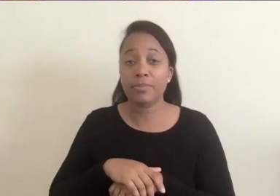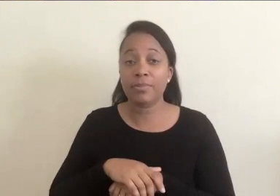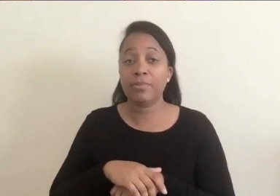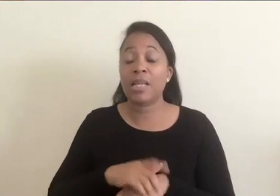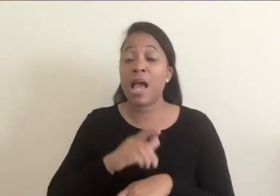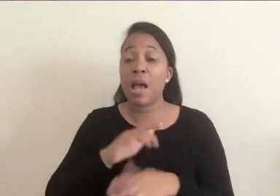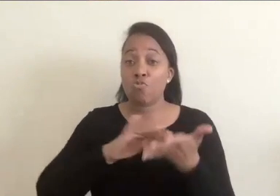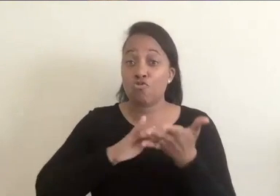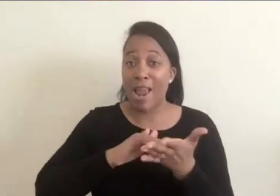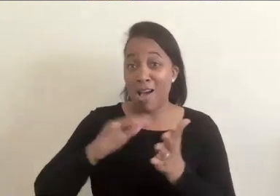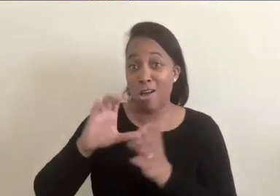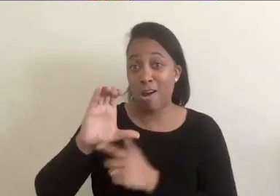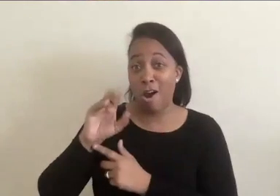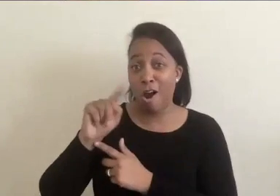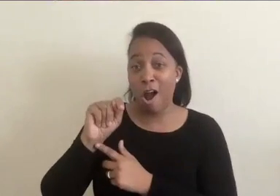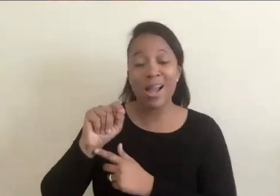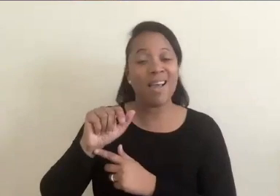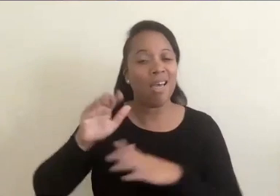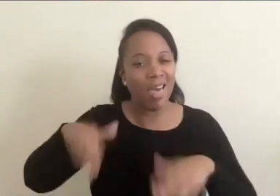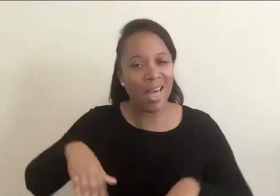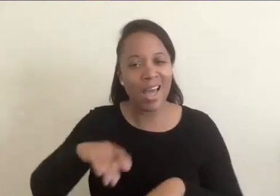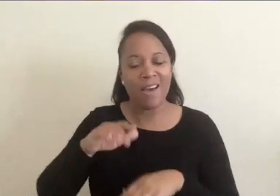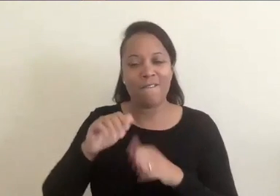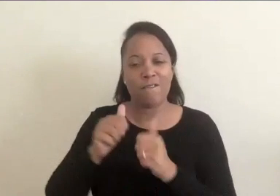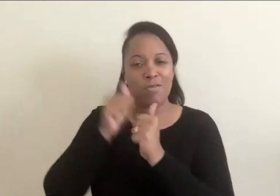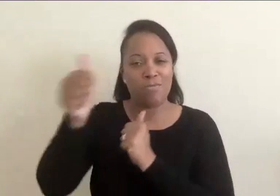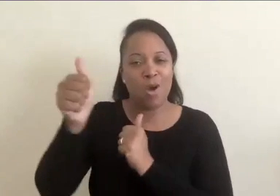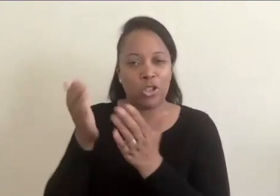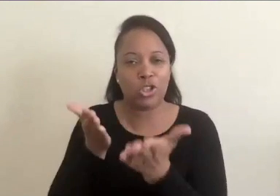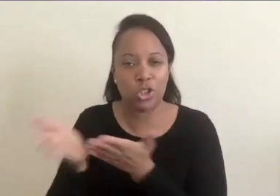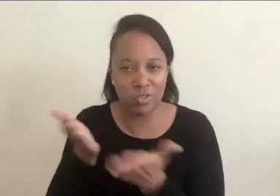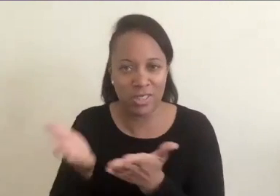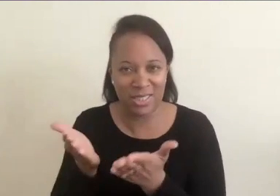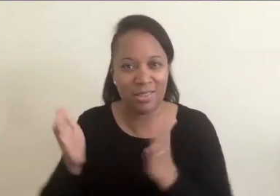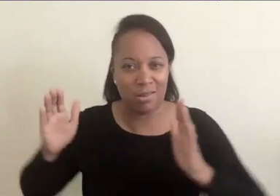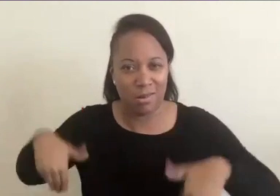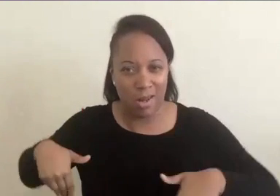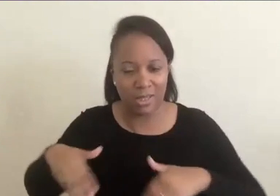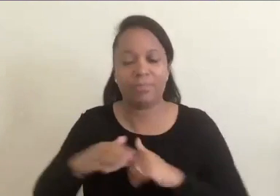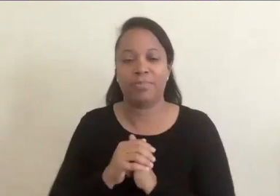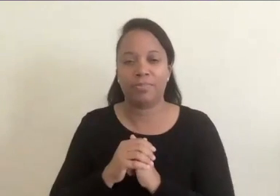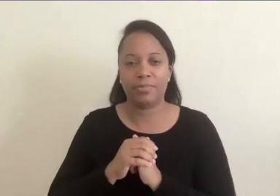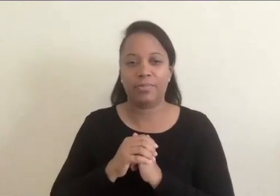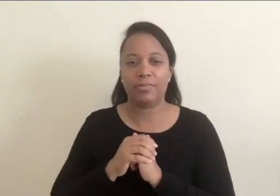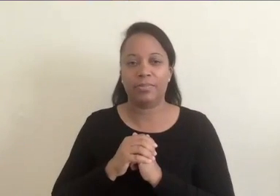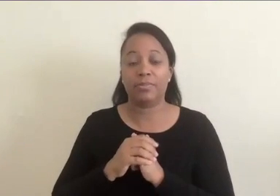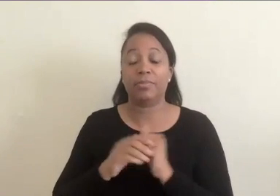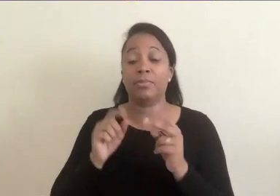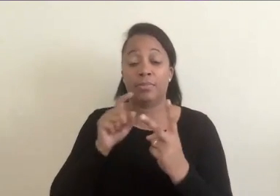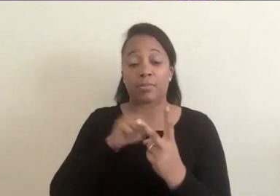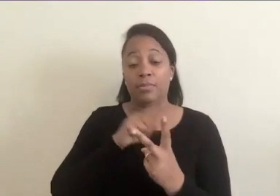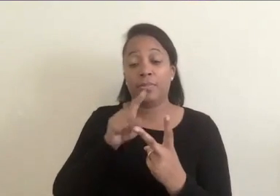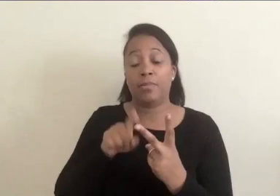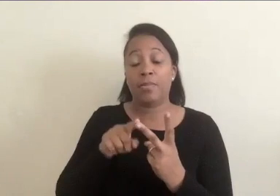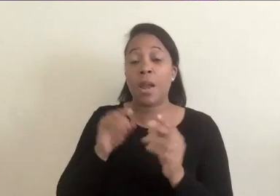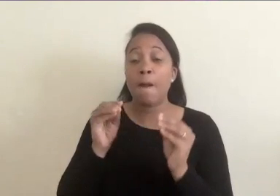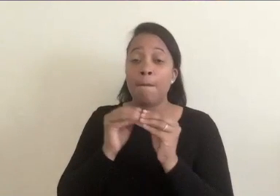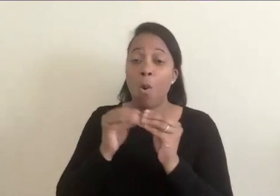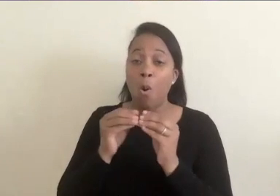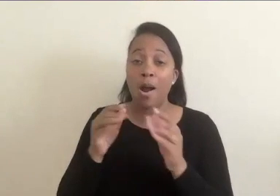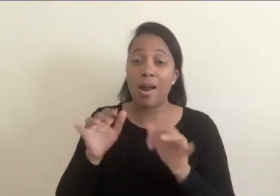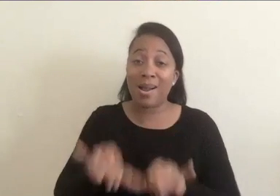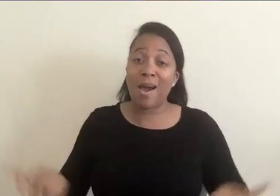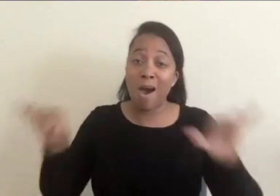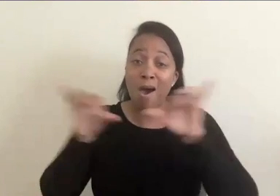fully remote service, but if you're interested, ask and we can give you more information. Now, a more mainstream